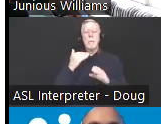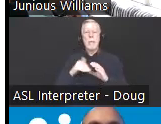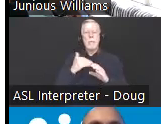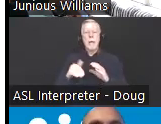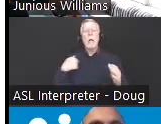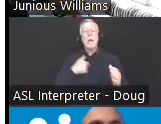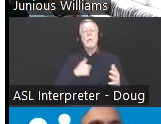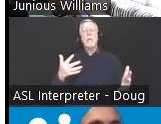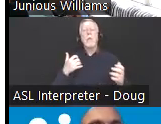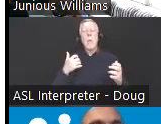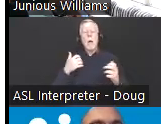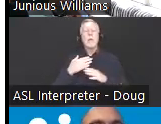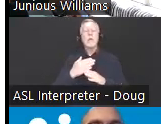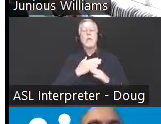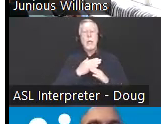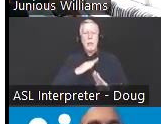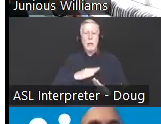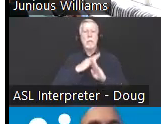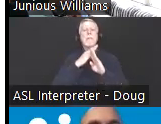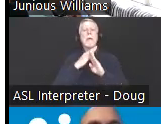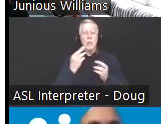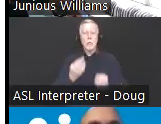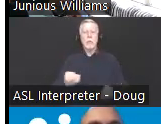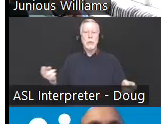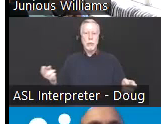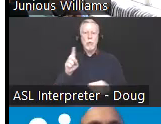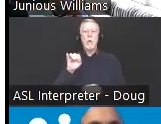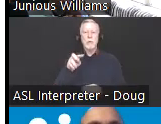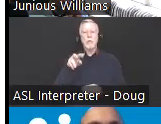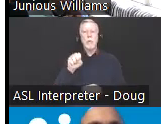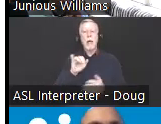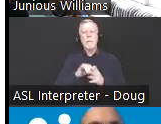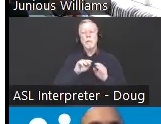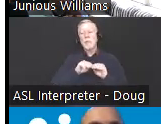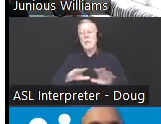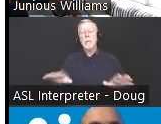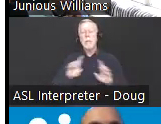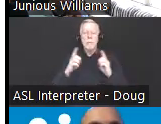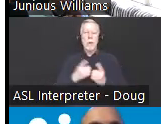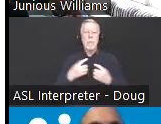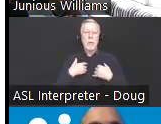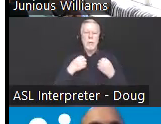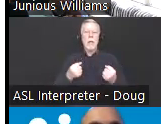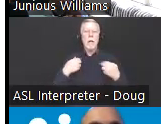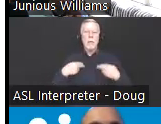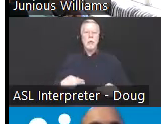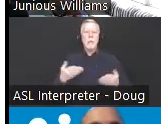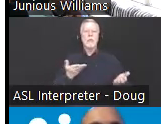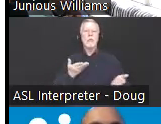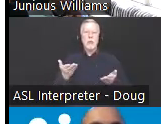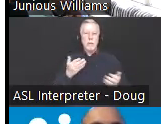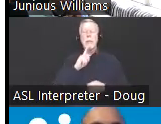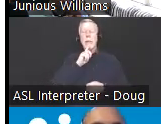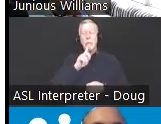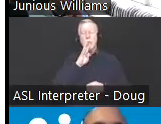the prevention resource guide. This was released by the Department of Health and Human Services, and they do talk about